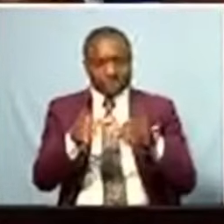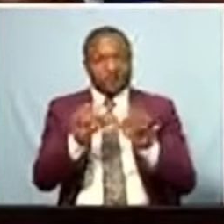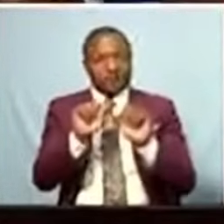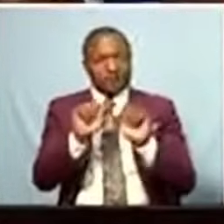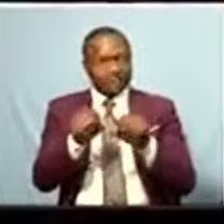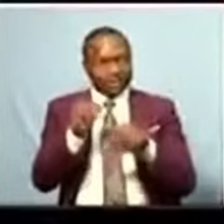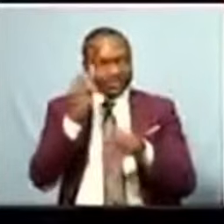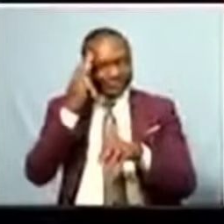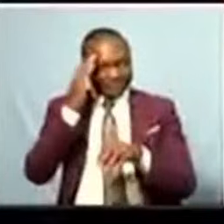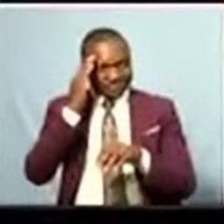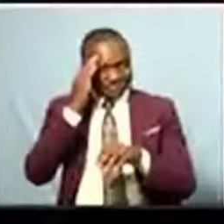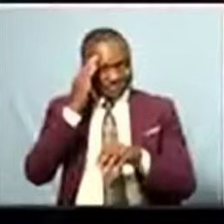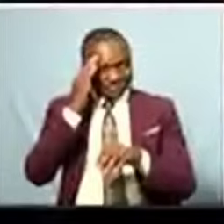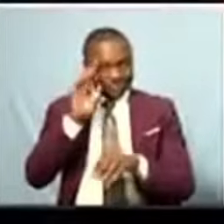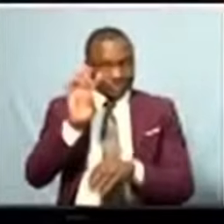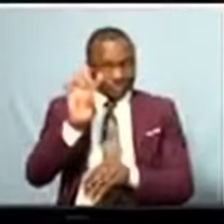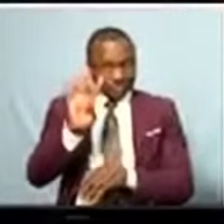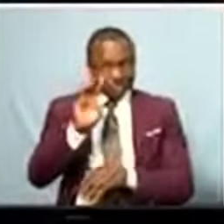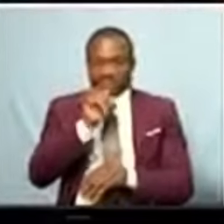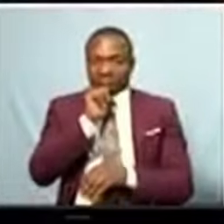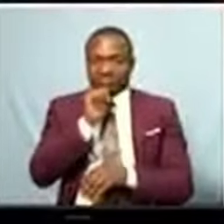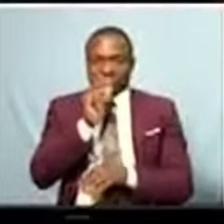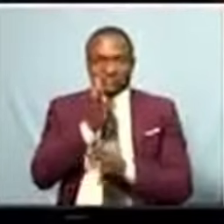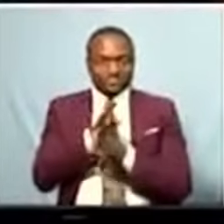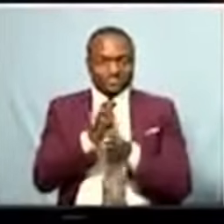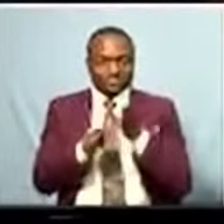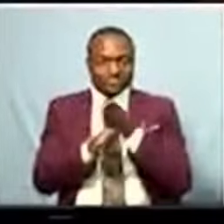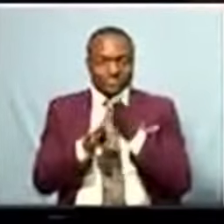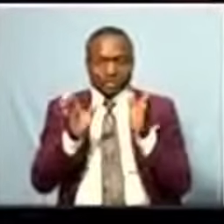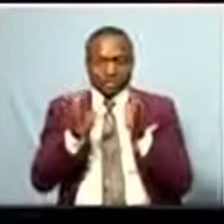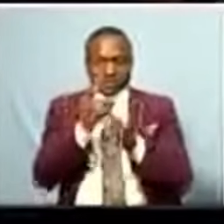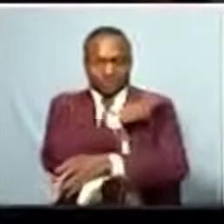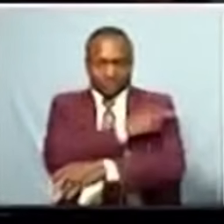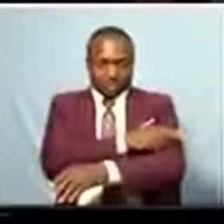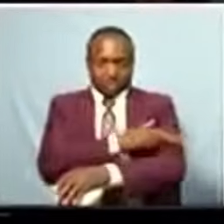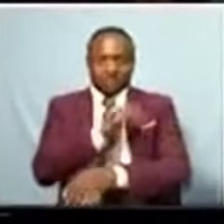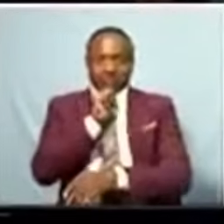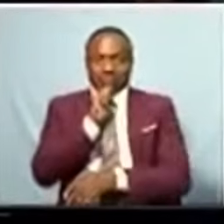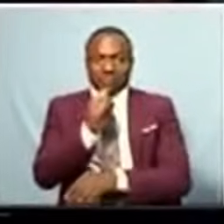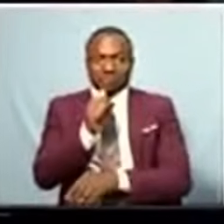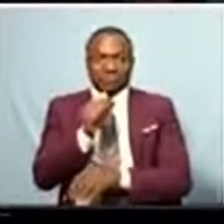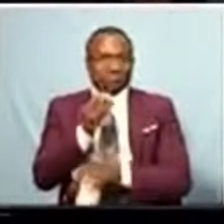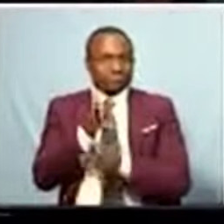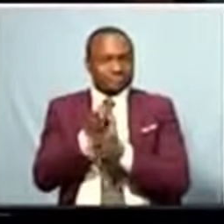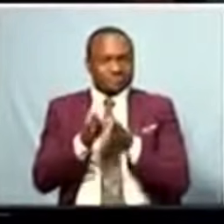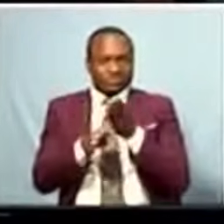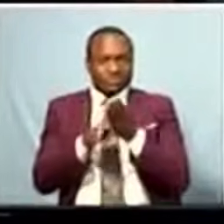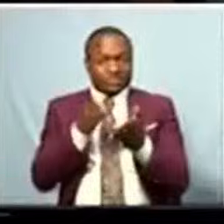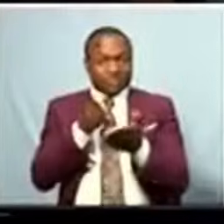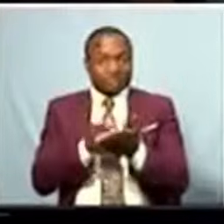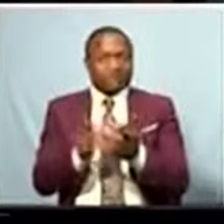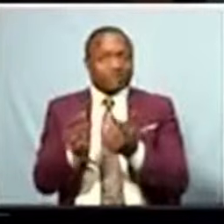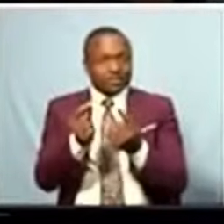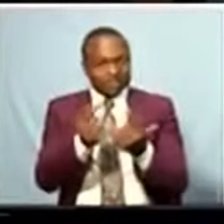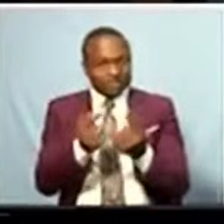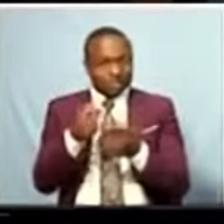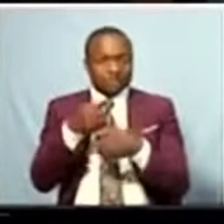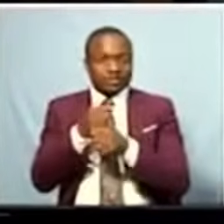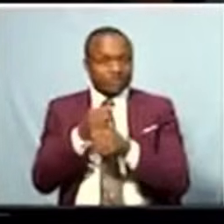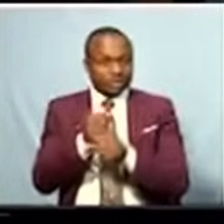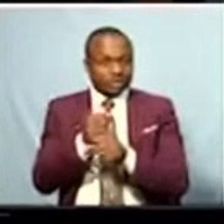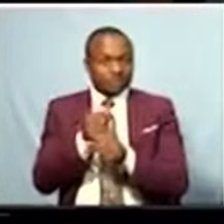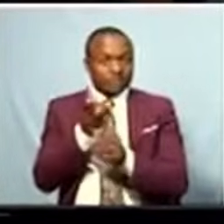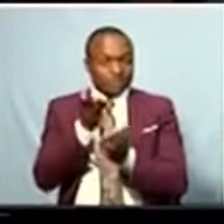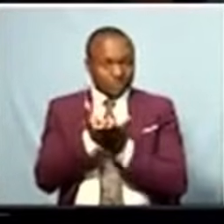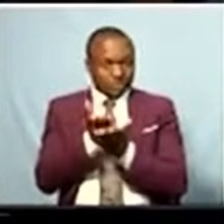wish to note that the 4 unconstructed mini hospitals still remain. This status has been created by the claim